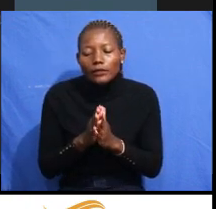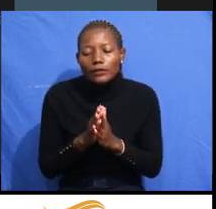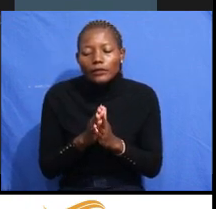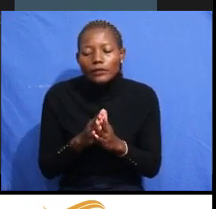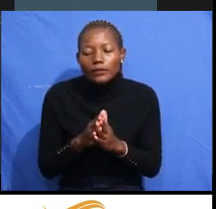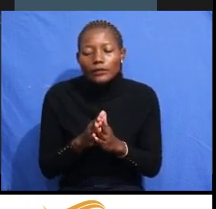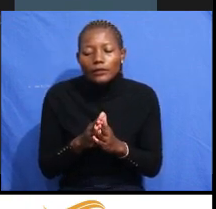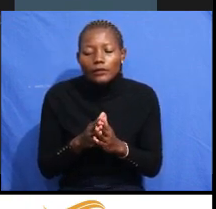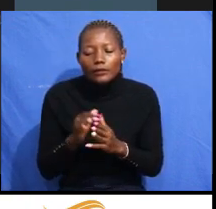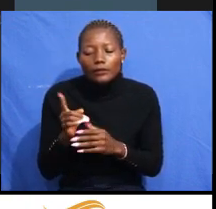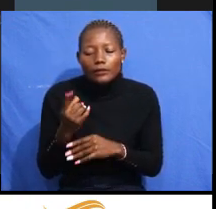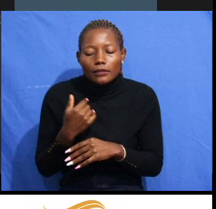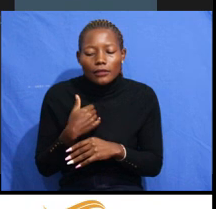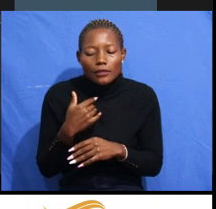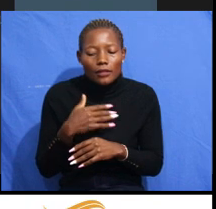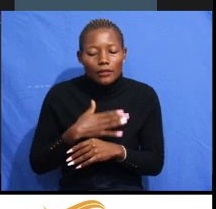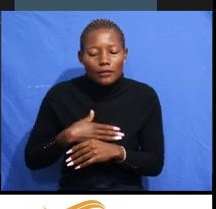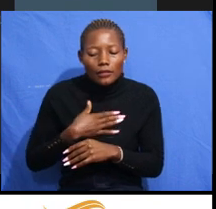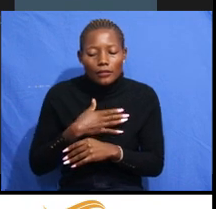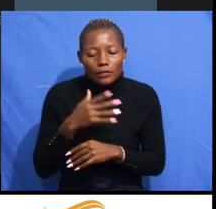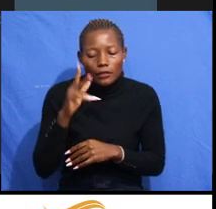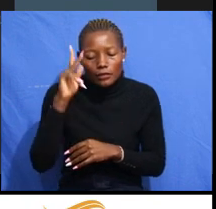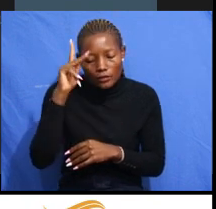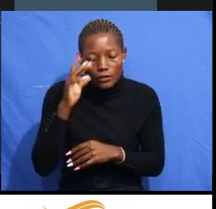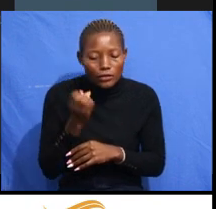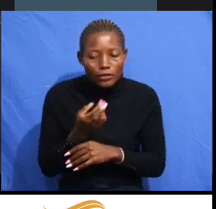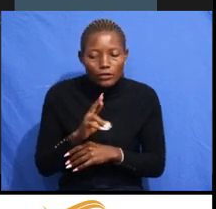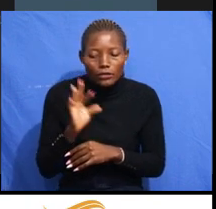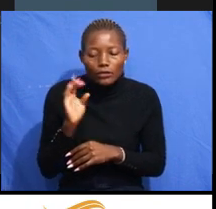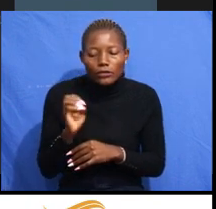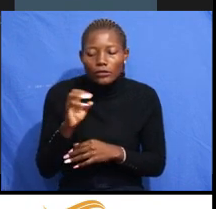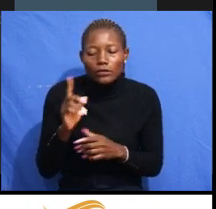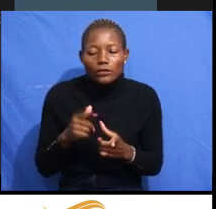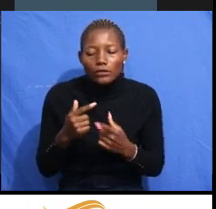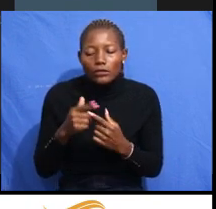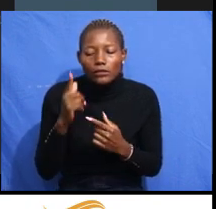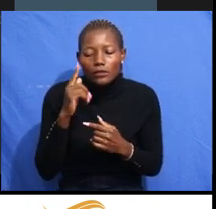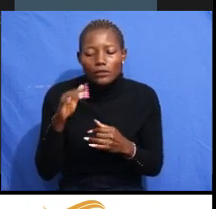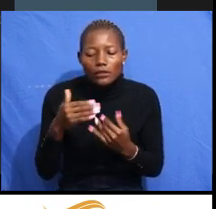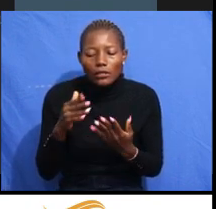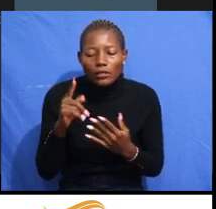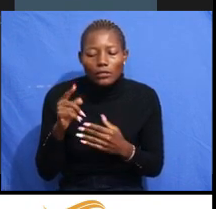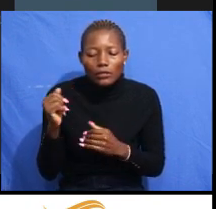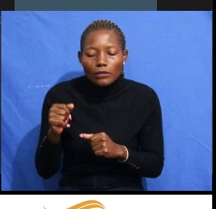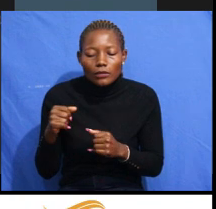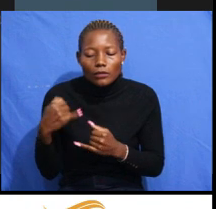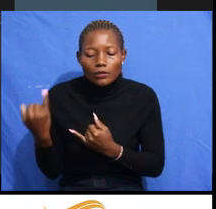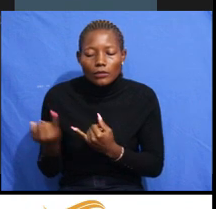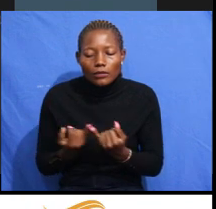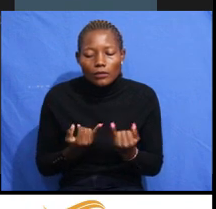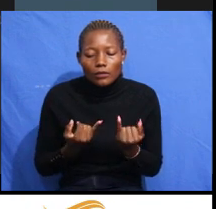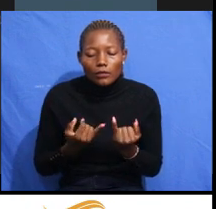knowledge, or they don't have it? And then you see how gradually you can introduce you don't want to scare people also by coming